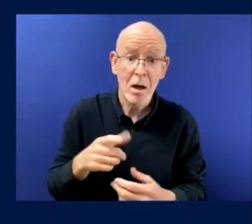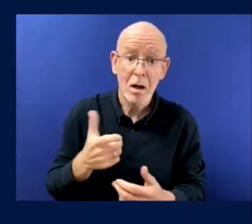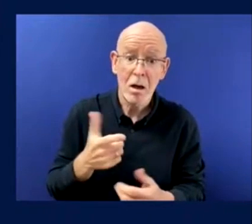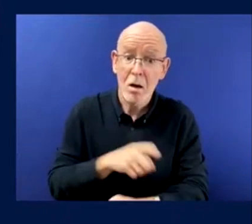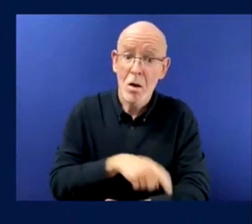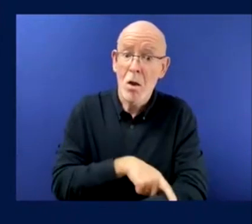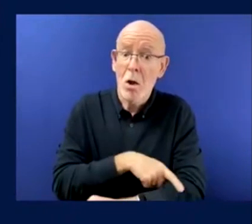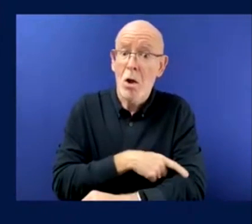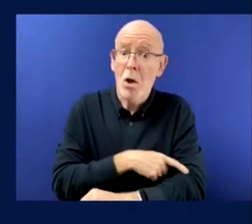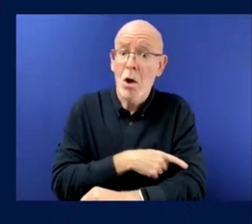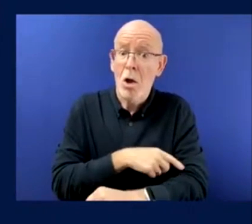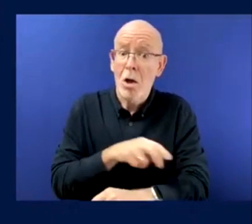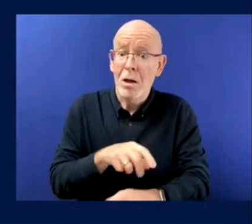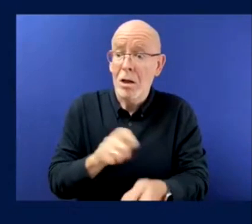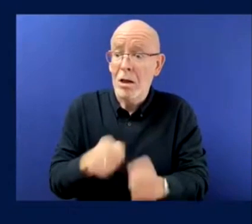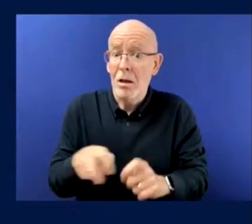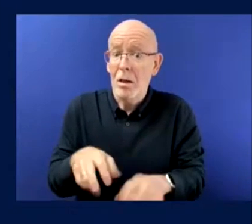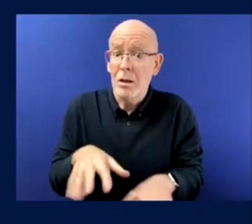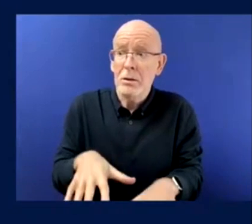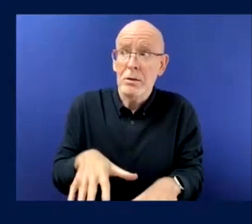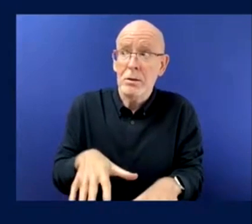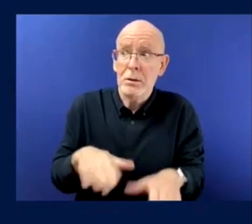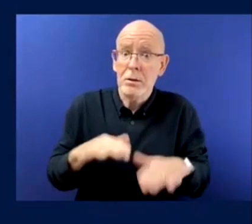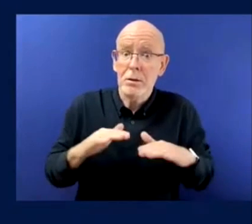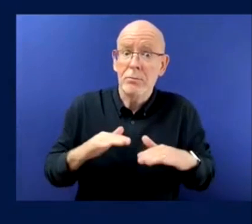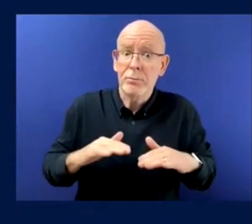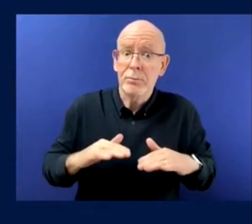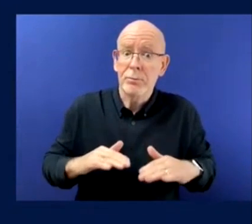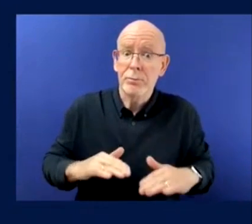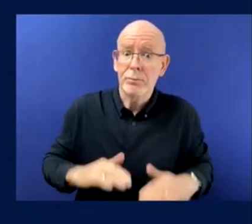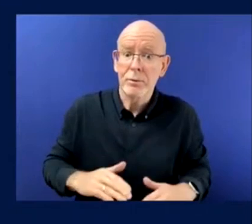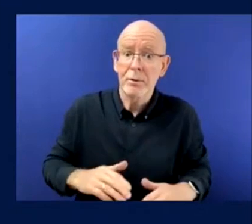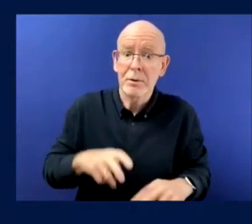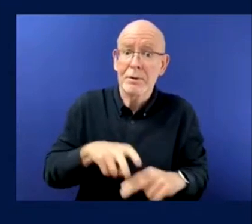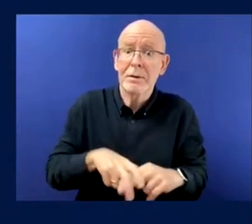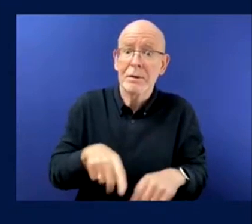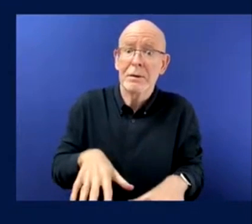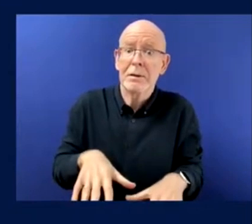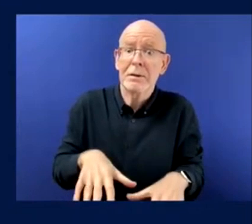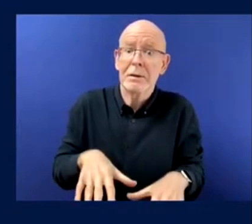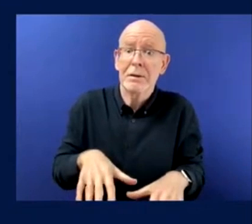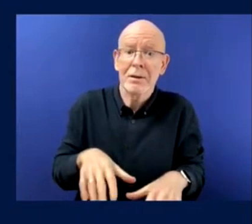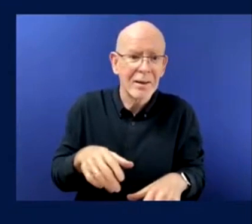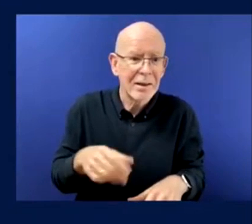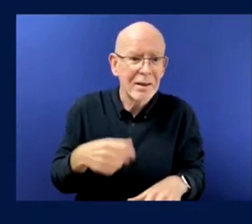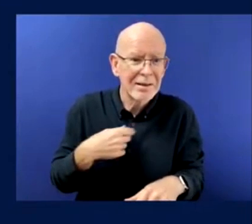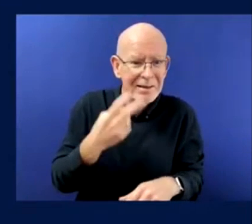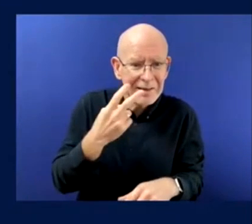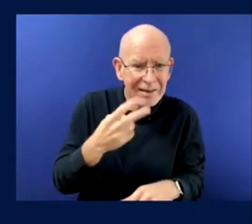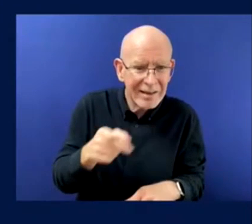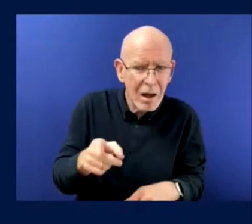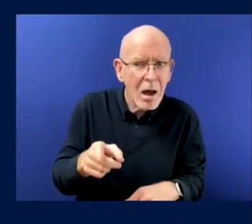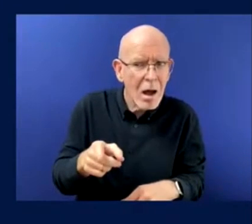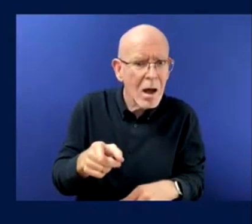can have quite a large effect on neurodivergent people with mental health issues, and other